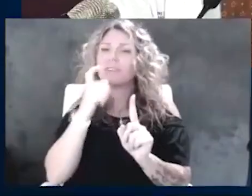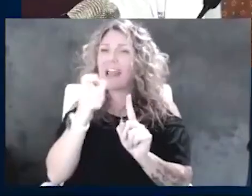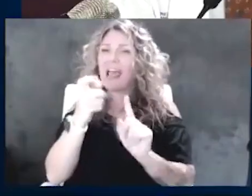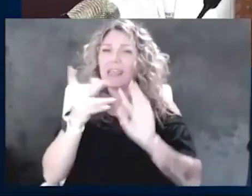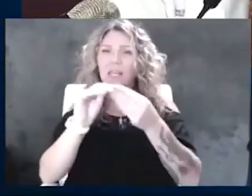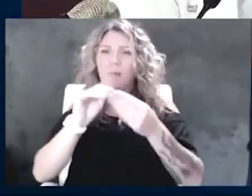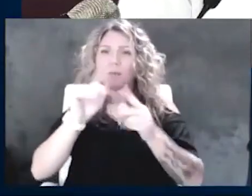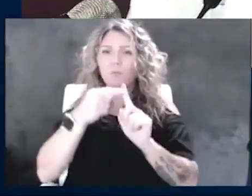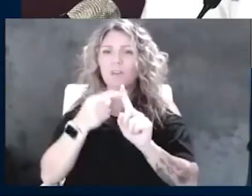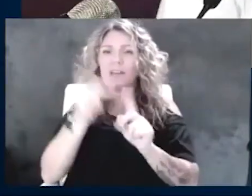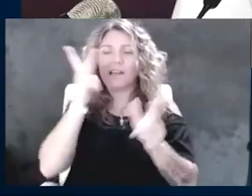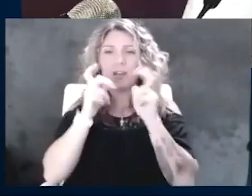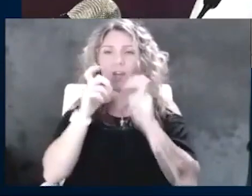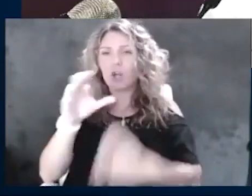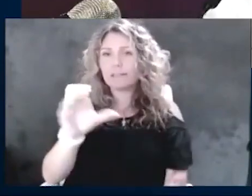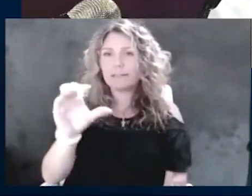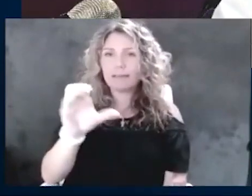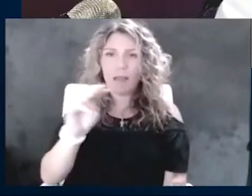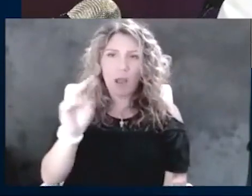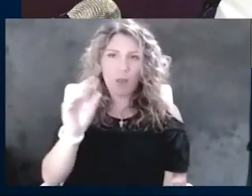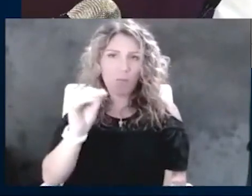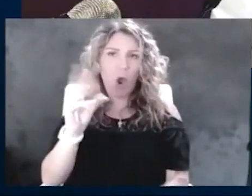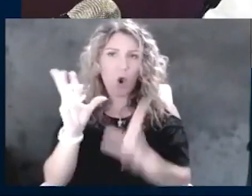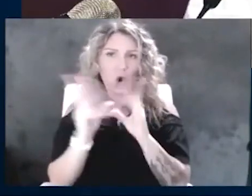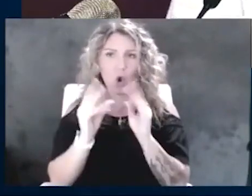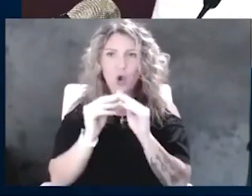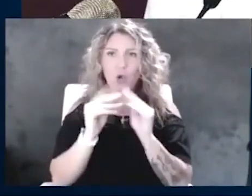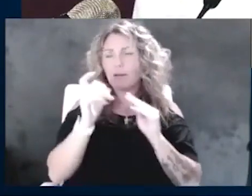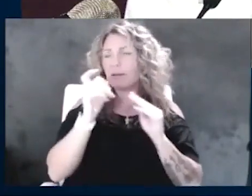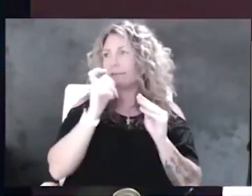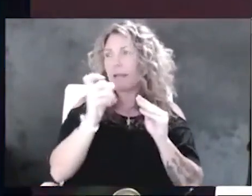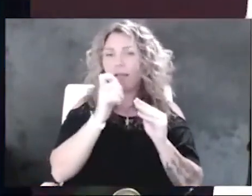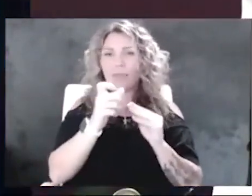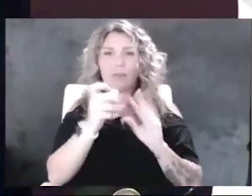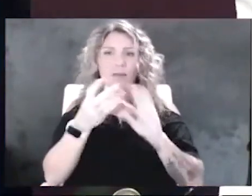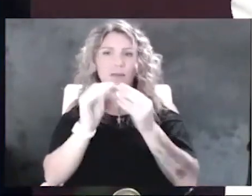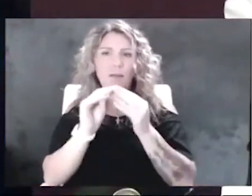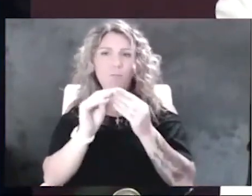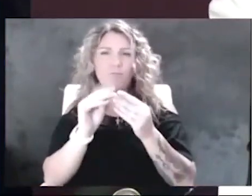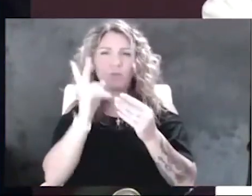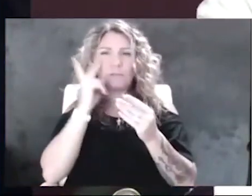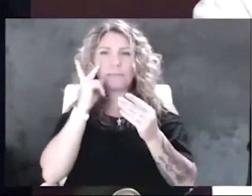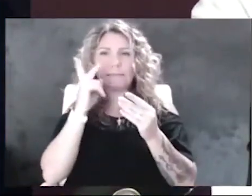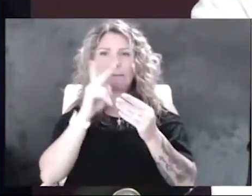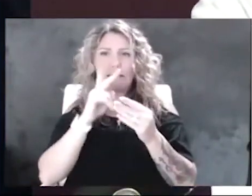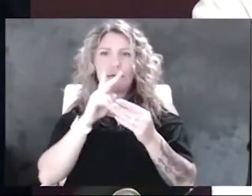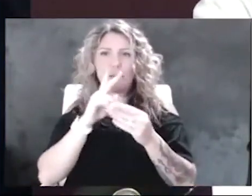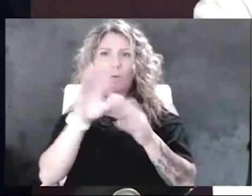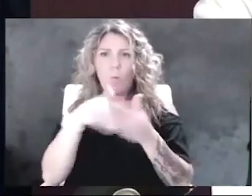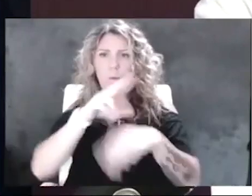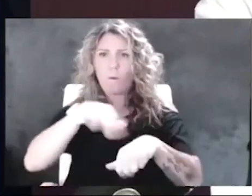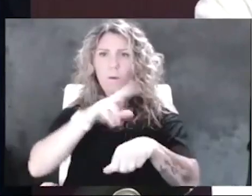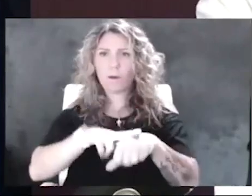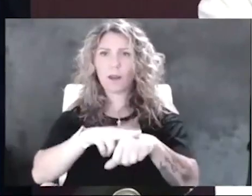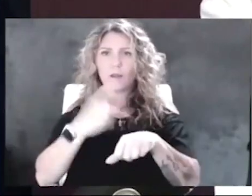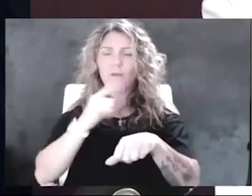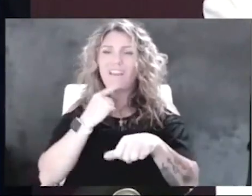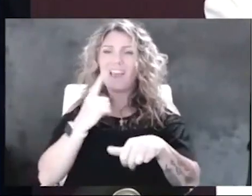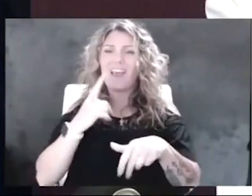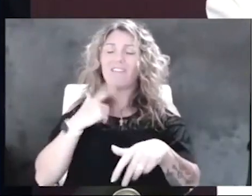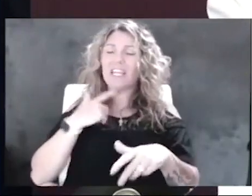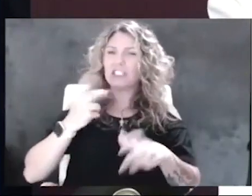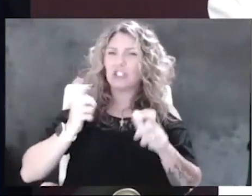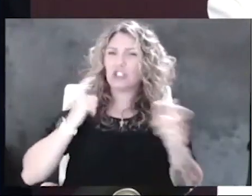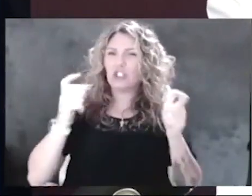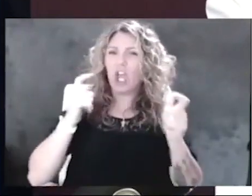conference. It's exactly right. And it's not the numbers that we're seeing nationally. And the reason is that we have a very large transplant population. Correct. We have a very large heart